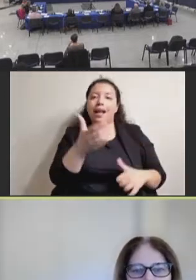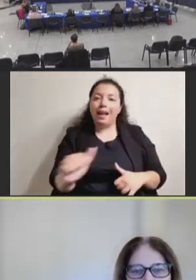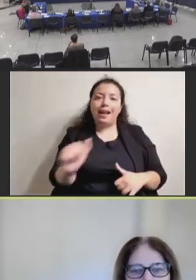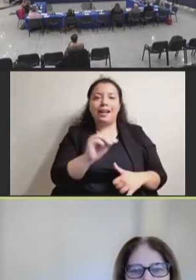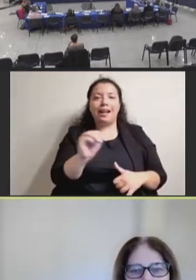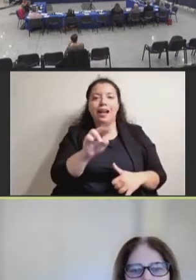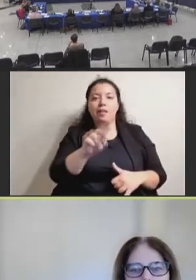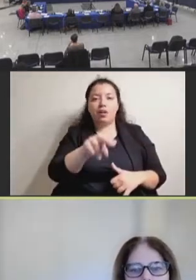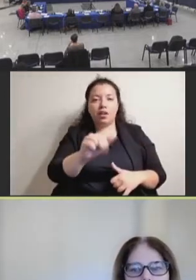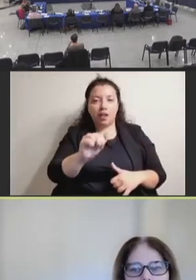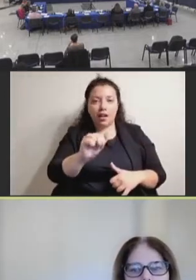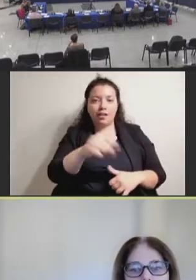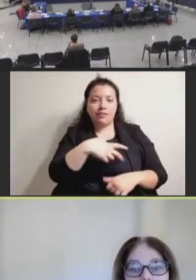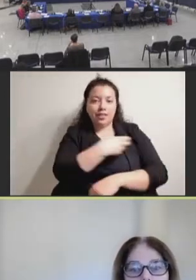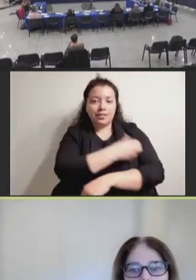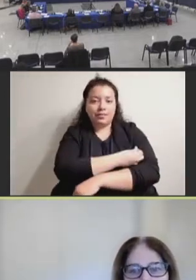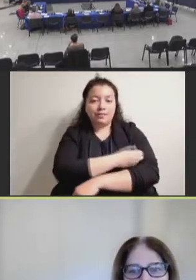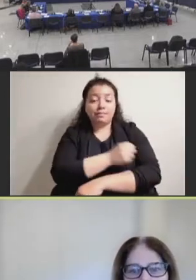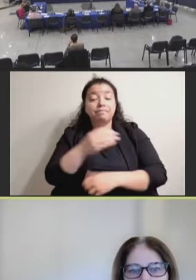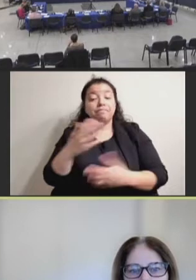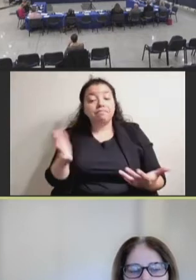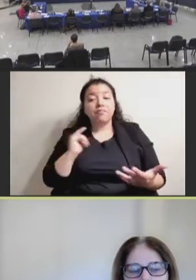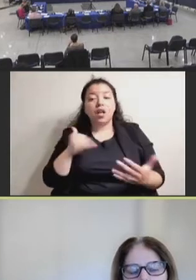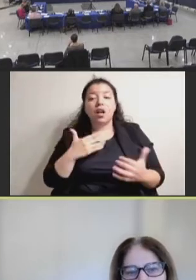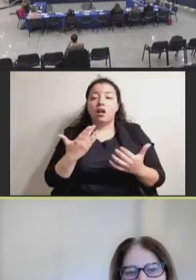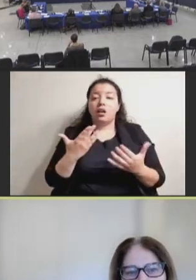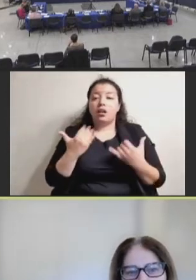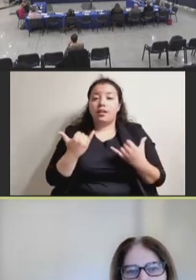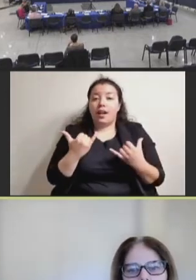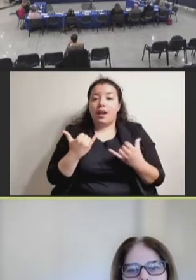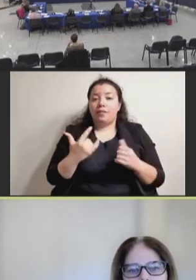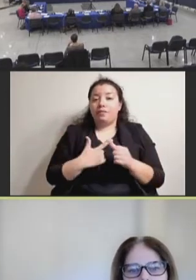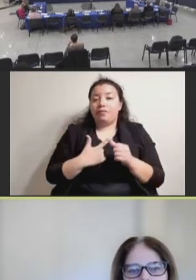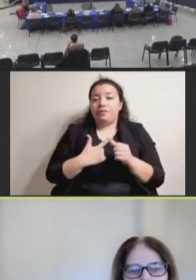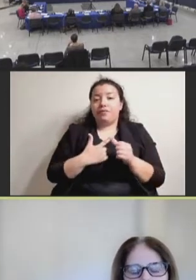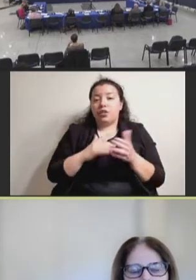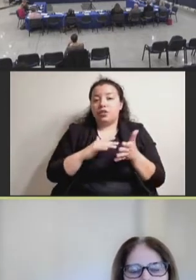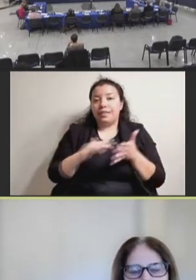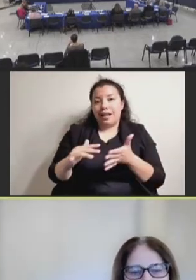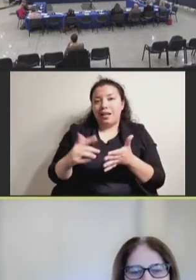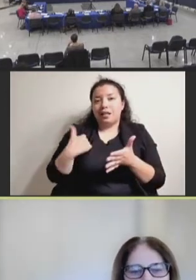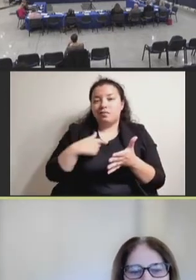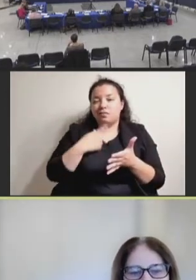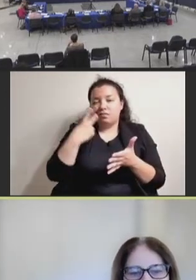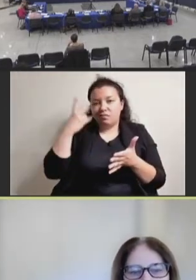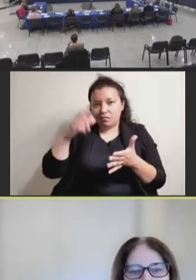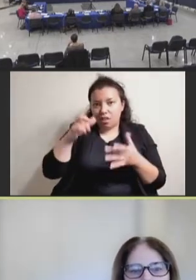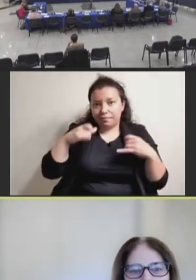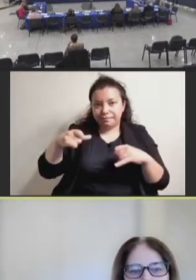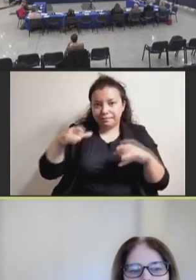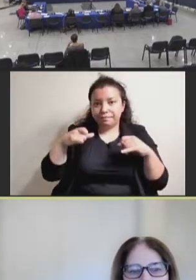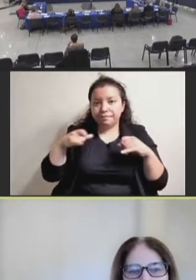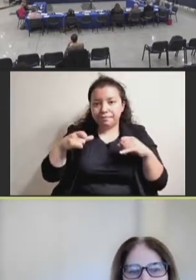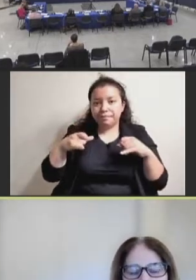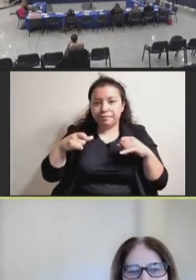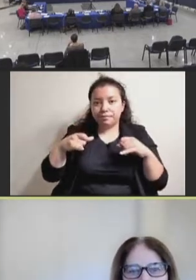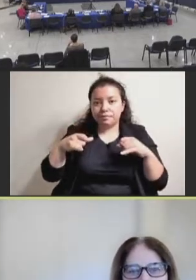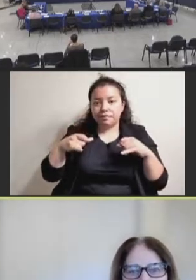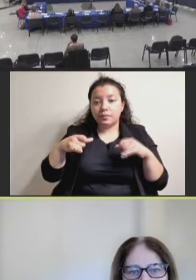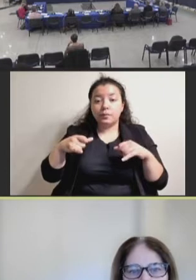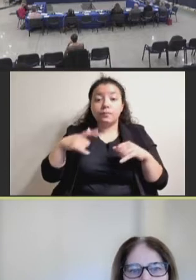So just in terms of our preliminary analysis of that first booster dose, next slide. when we looked at a similar kind of timing